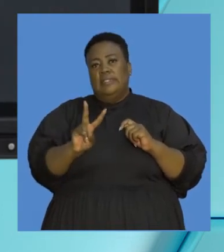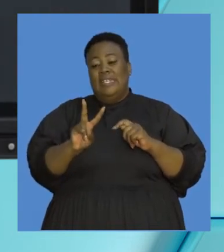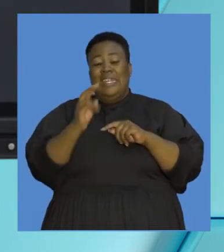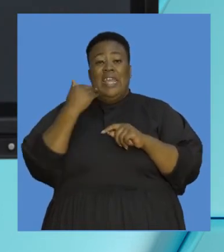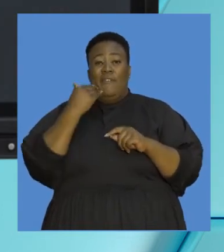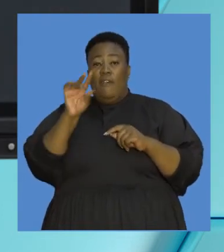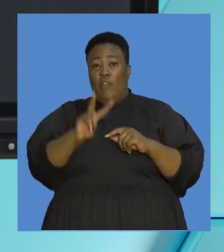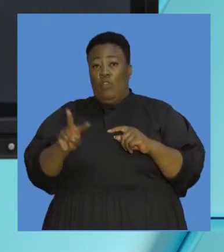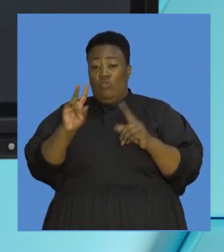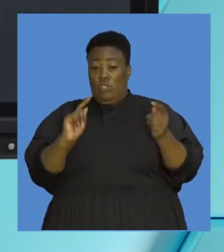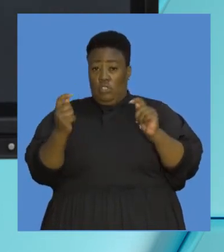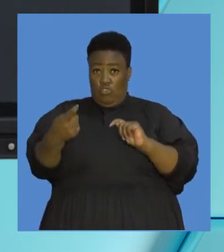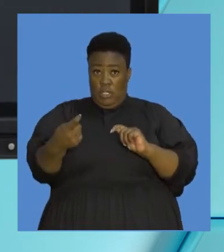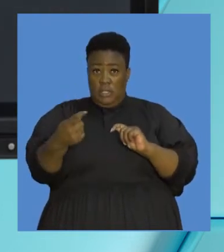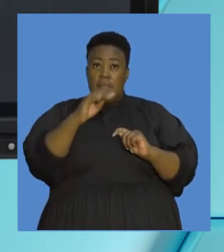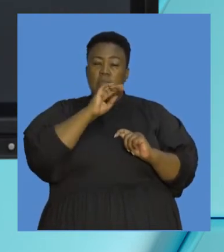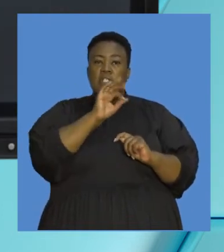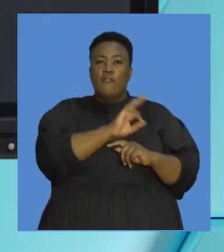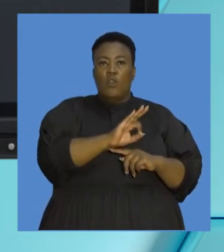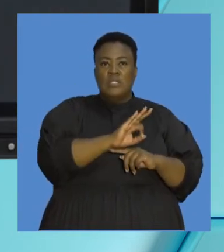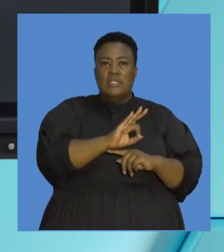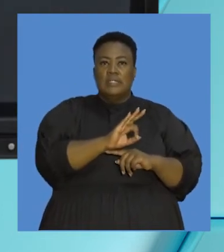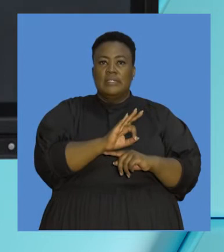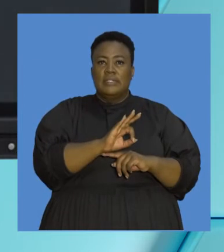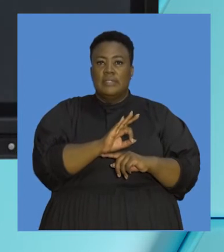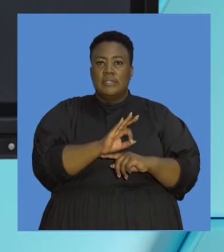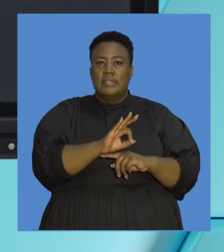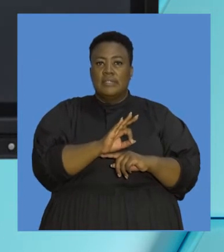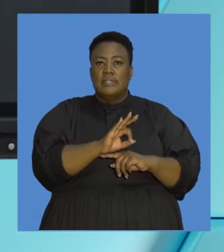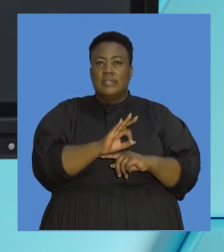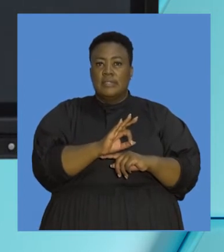the velocity is changing, then the forces must be